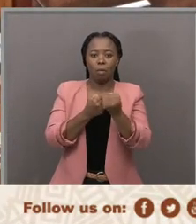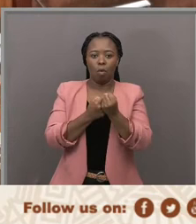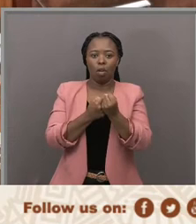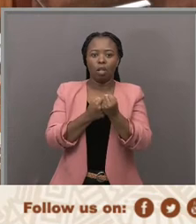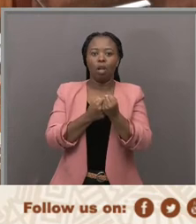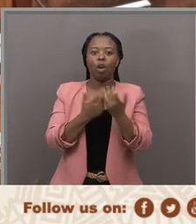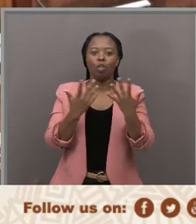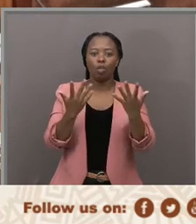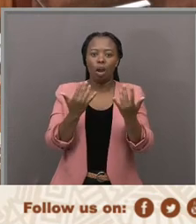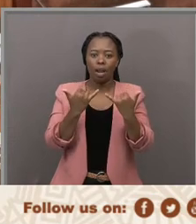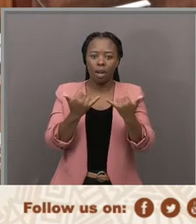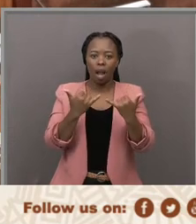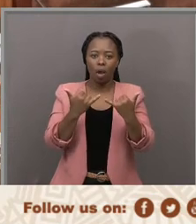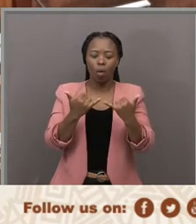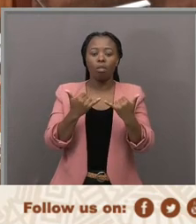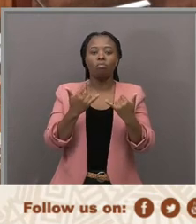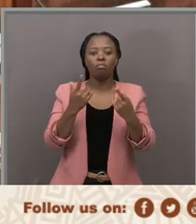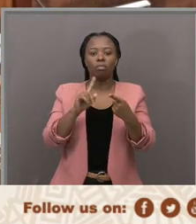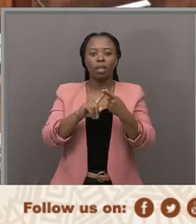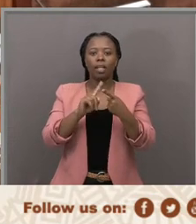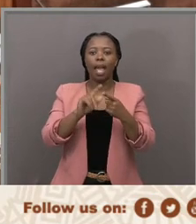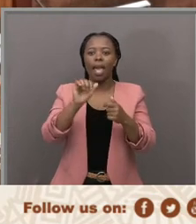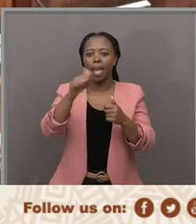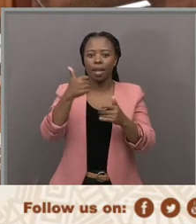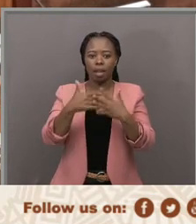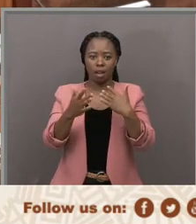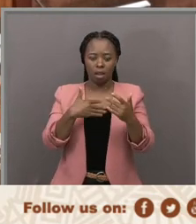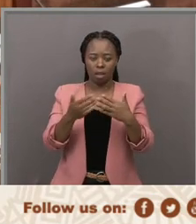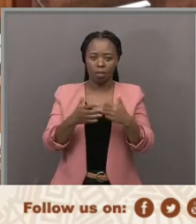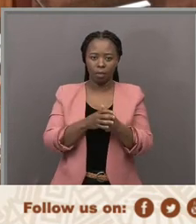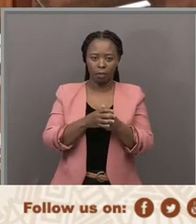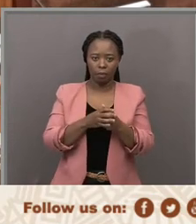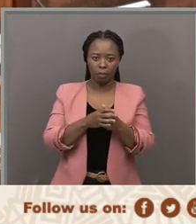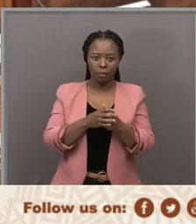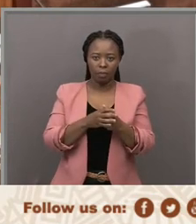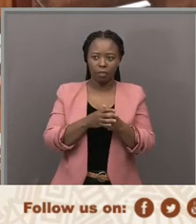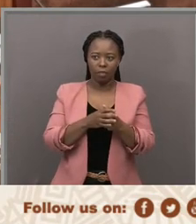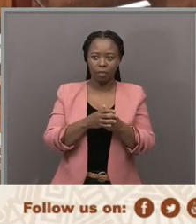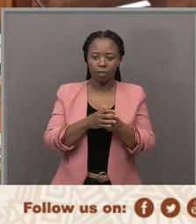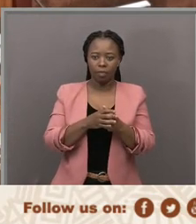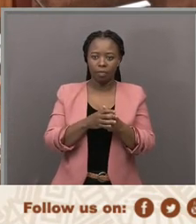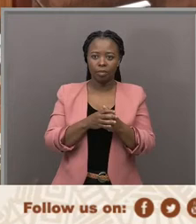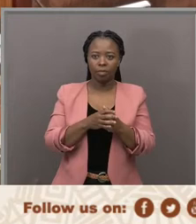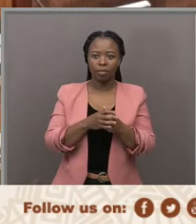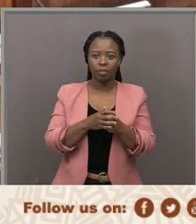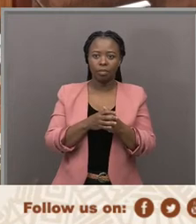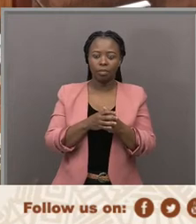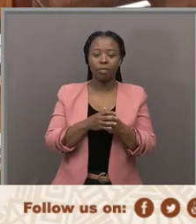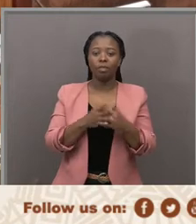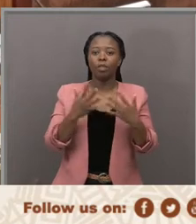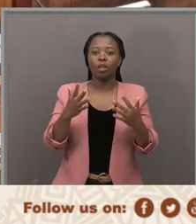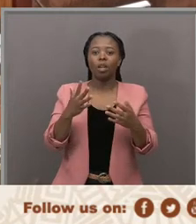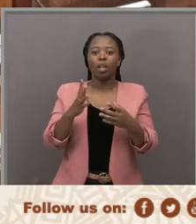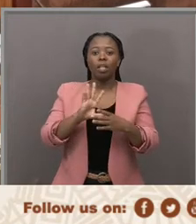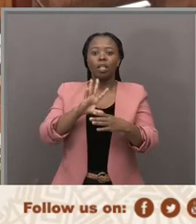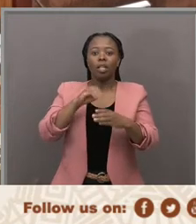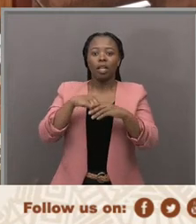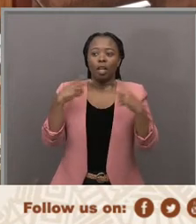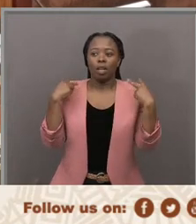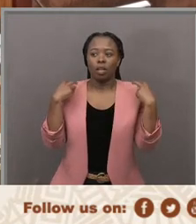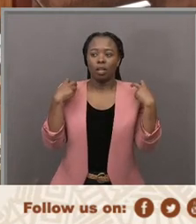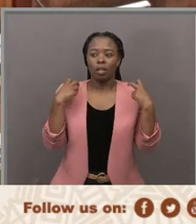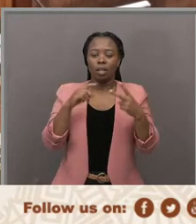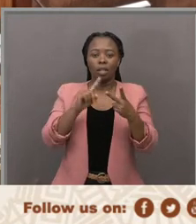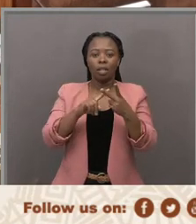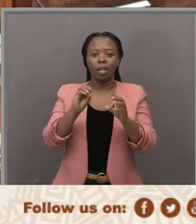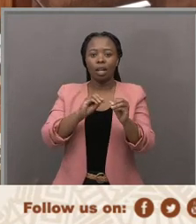will be difficult to win the battle against any pandemic. Security forces and law enforcement agencies